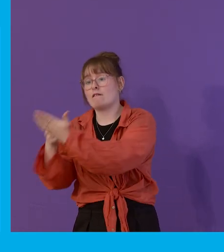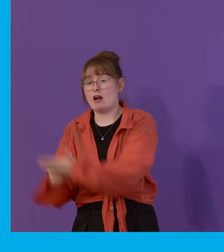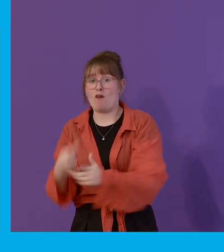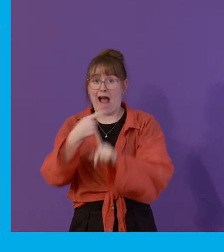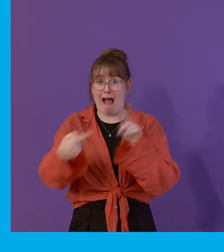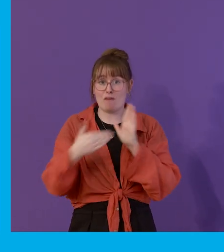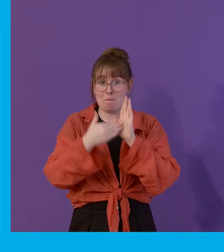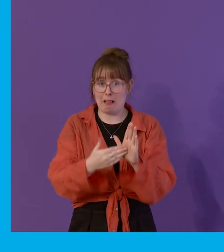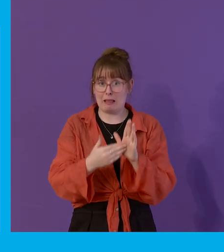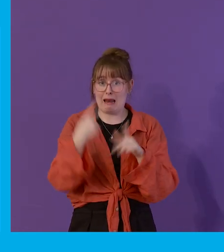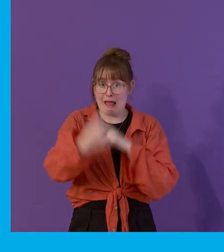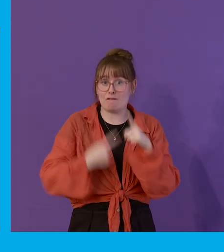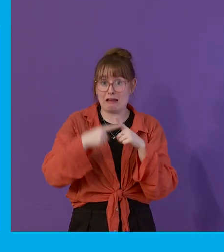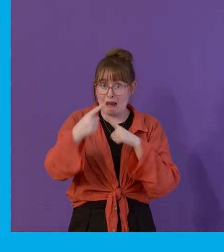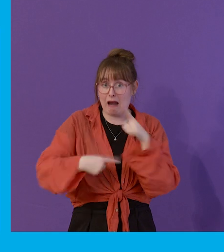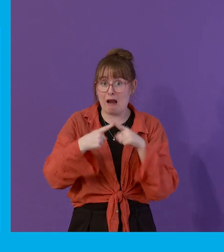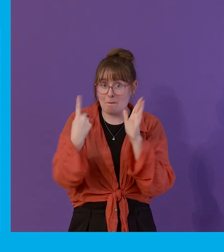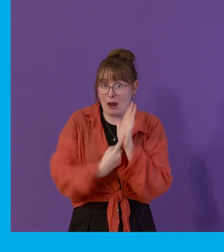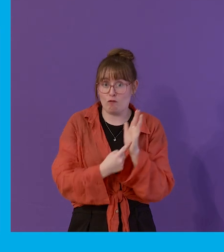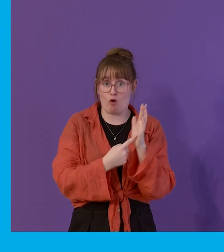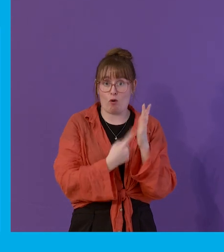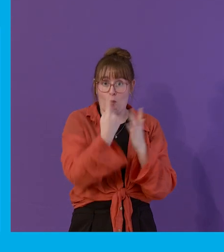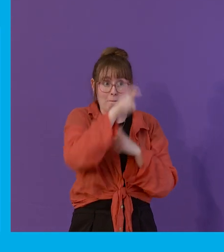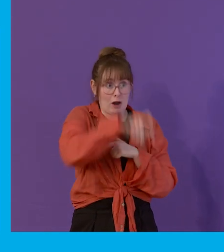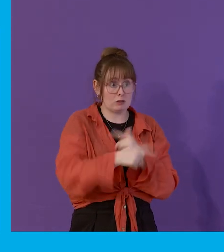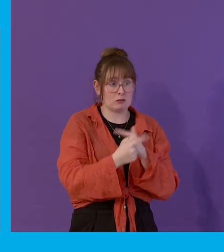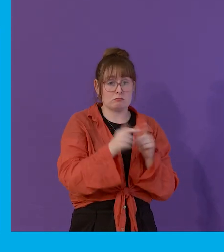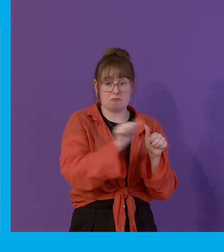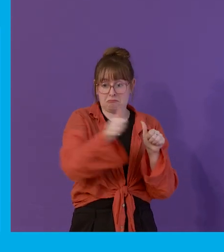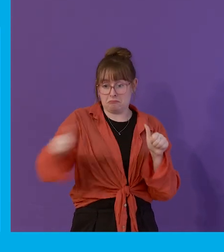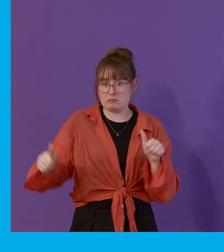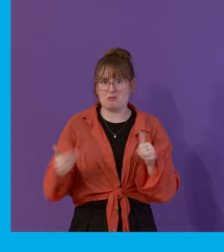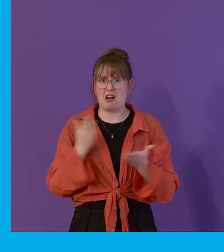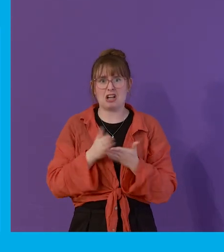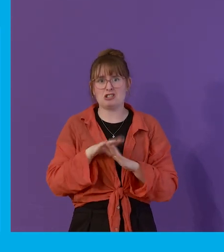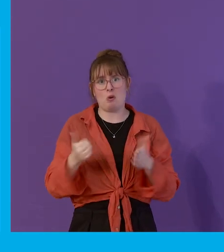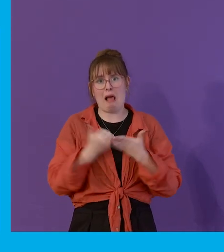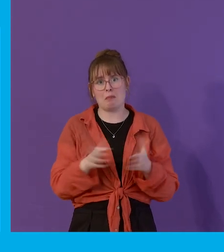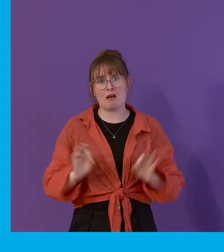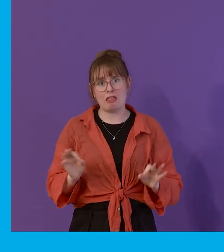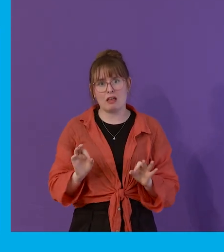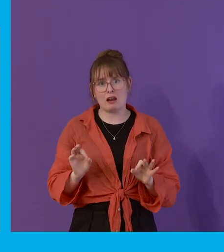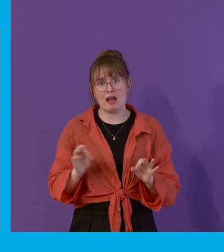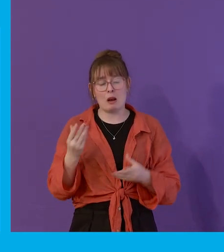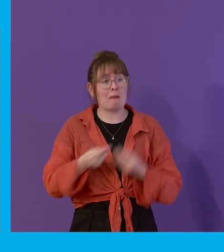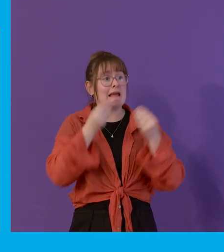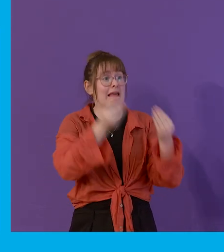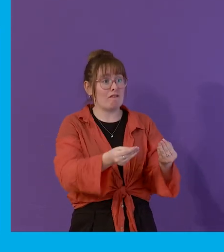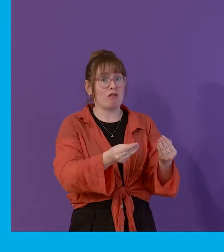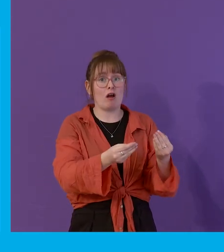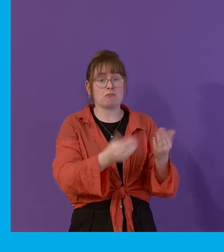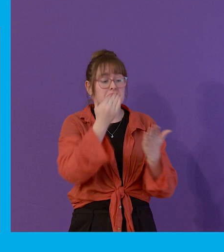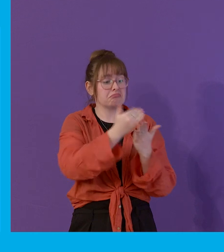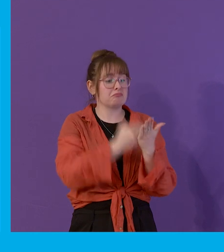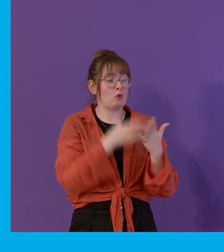per person, this is what it's been worked out at, without actually helping them at all, and then giving them a prescribed set of options that